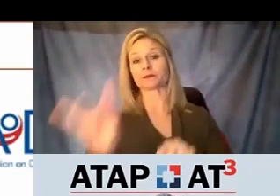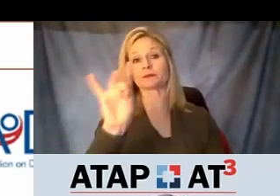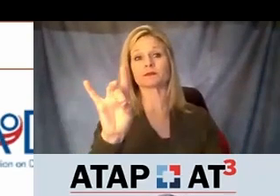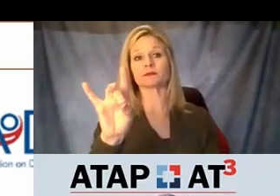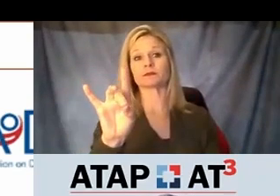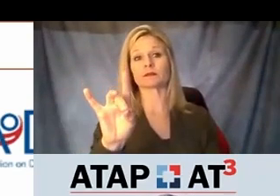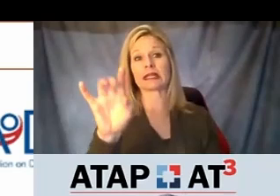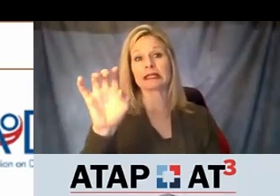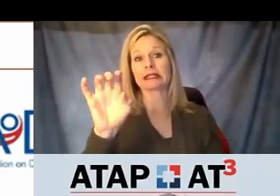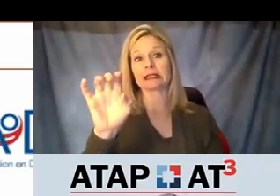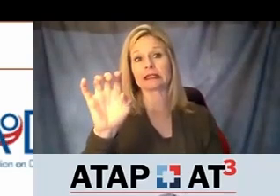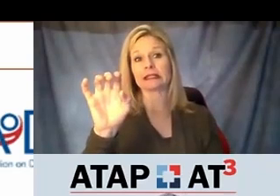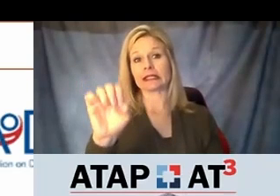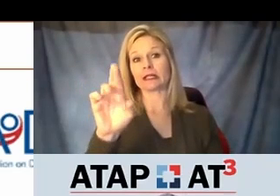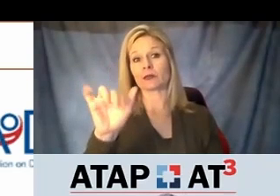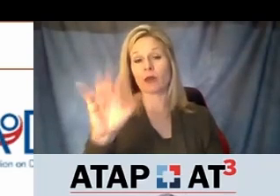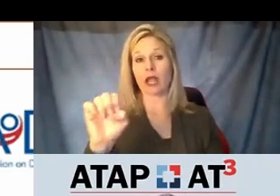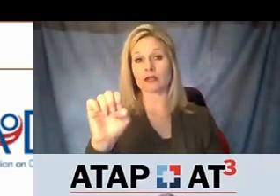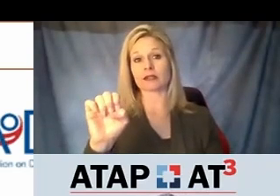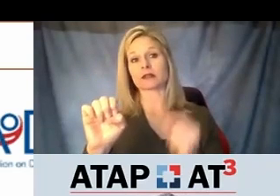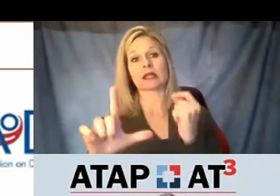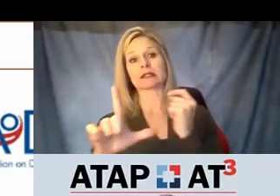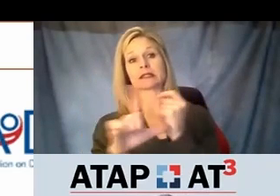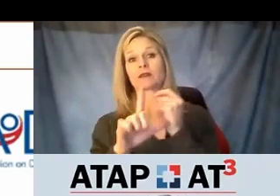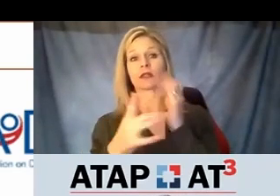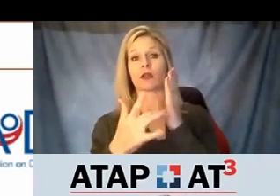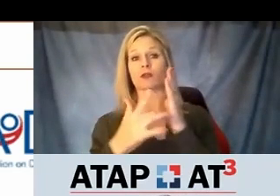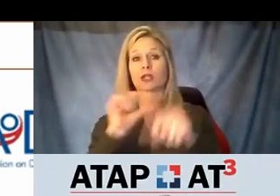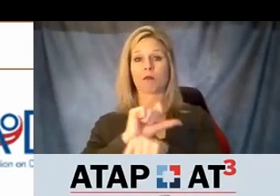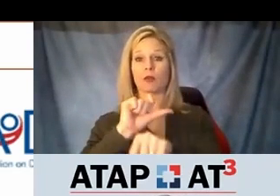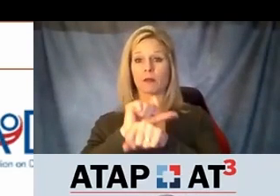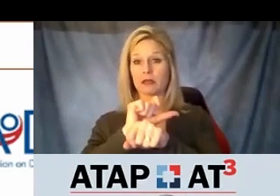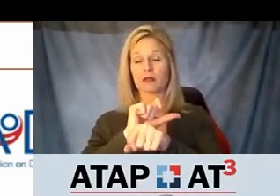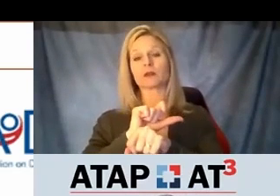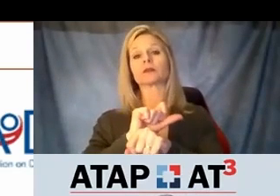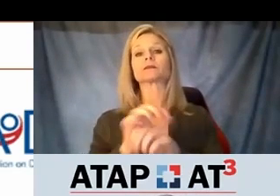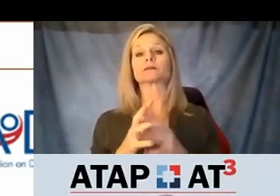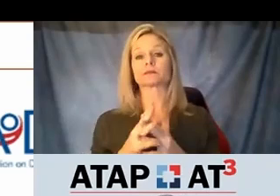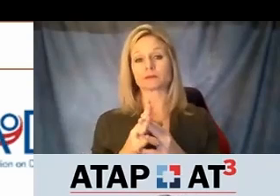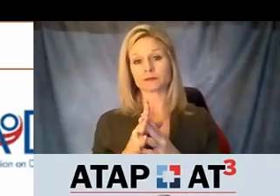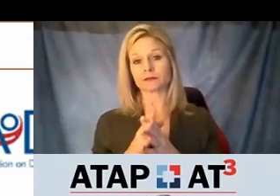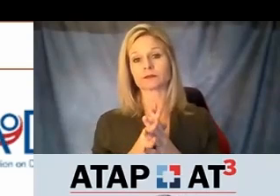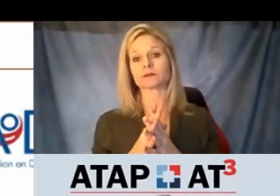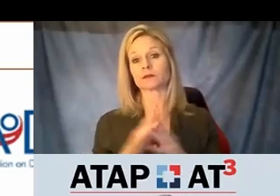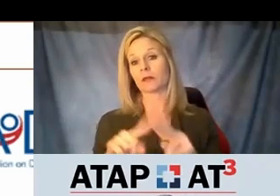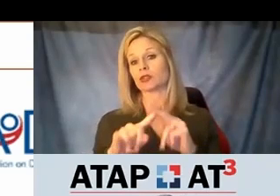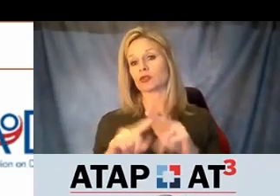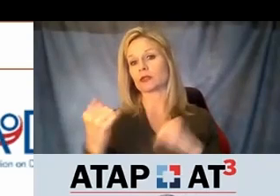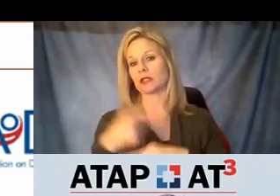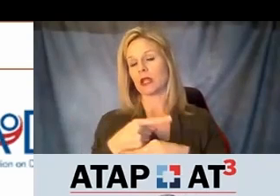eLearning community, Assistive Technology and Employment. I am going to begin today by